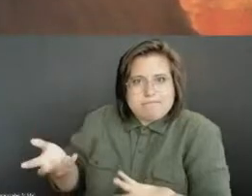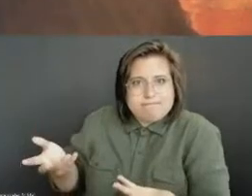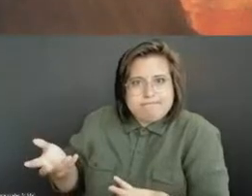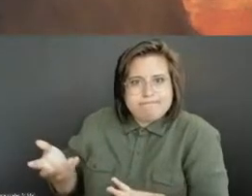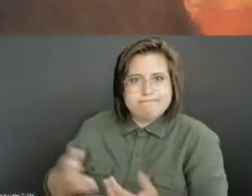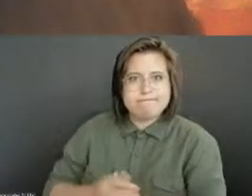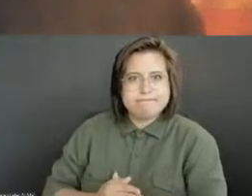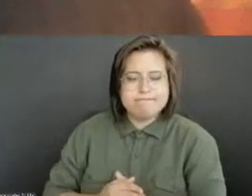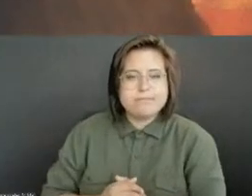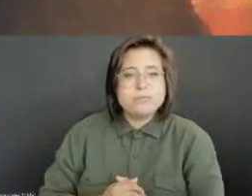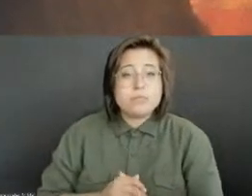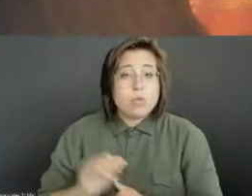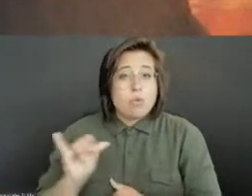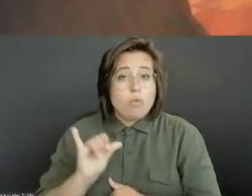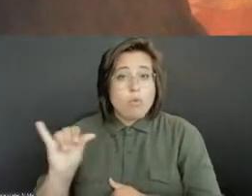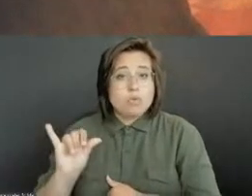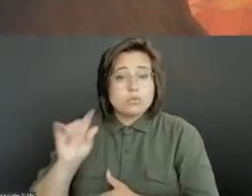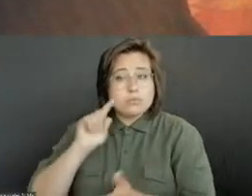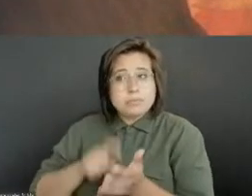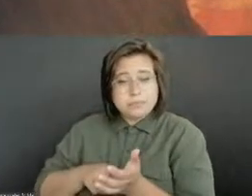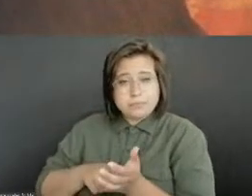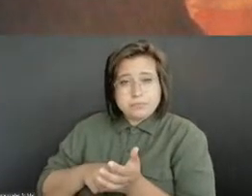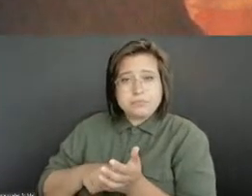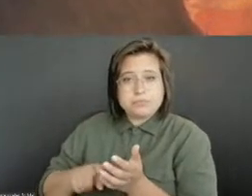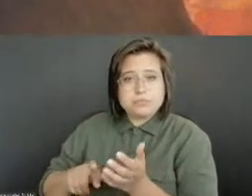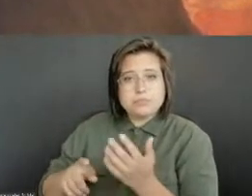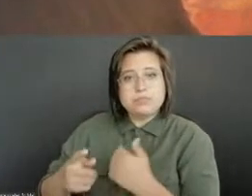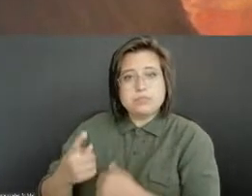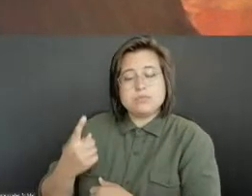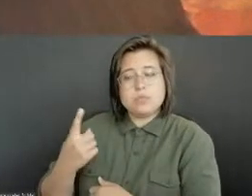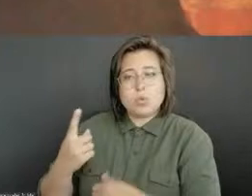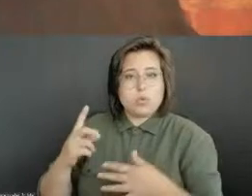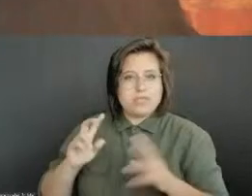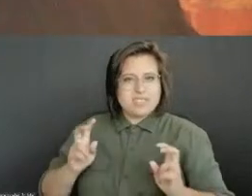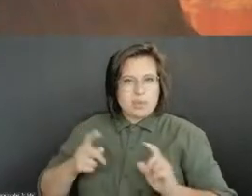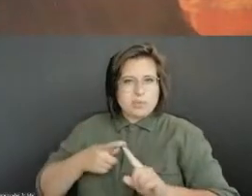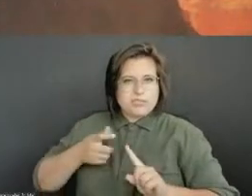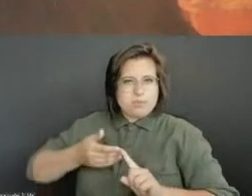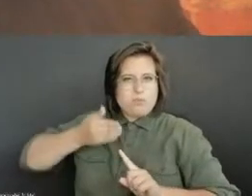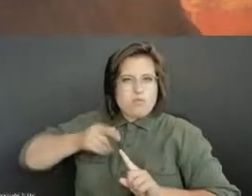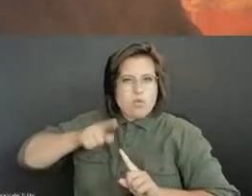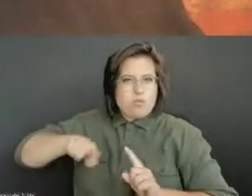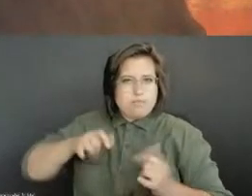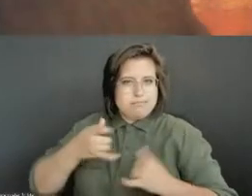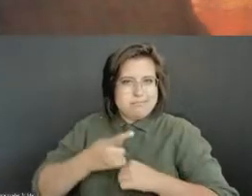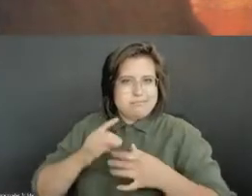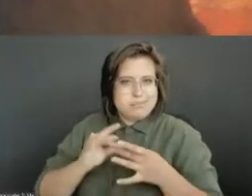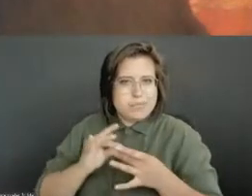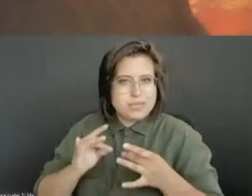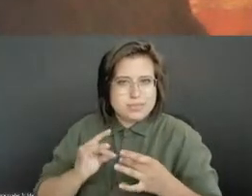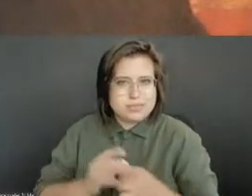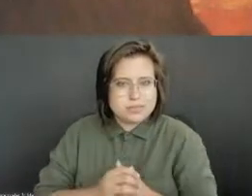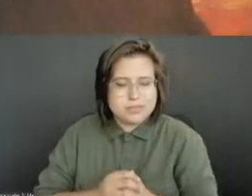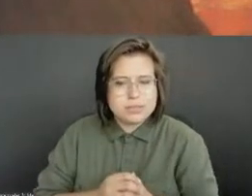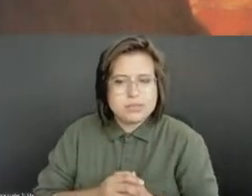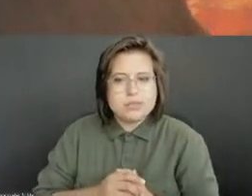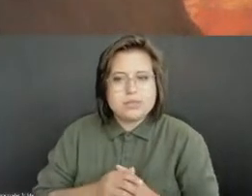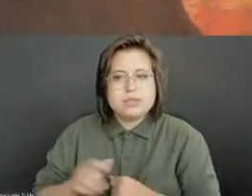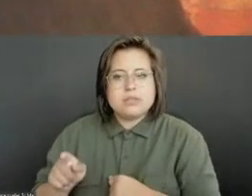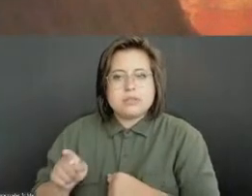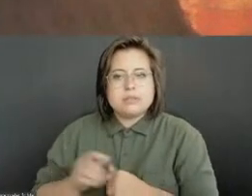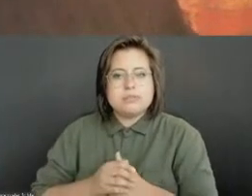also heard from one of the topics you mentioned earlier, from Leslie Baskerville, the president of